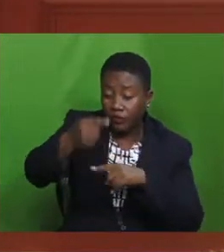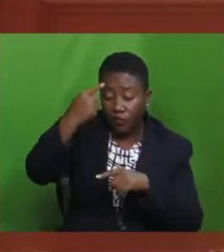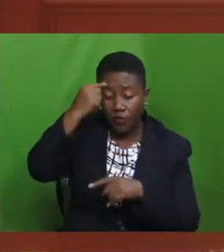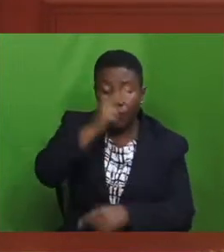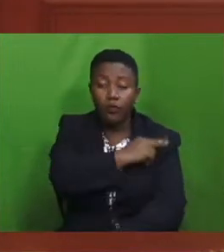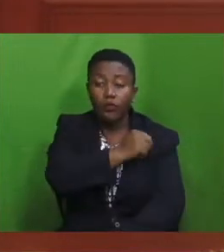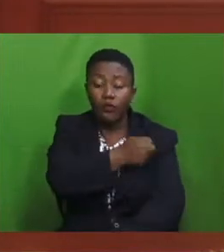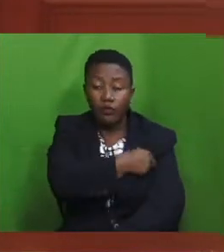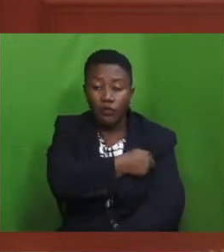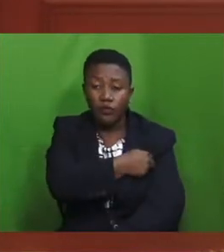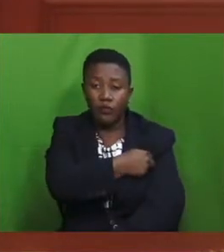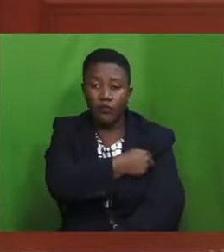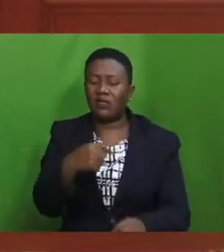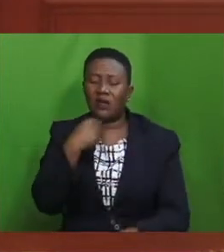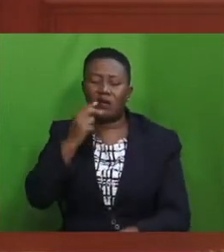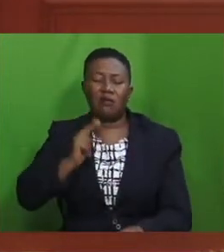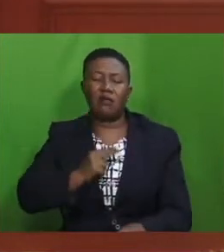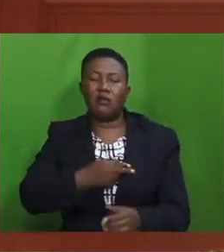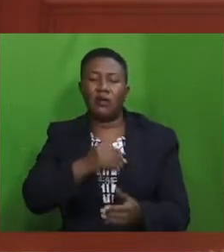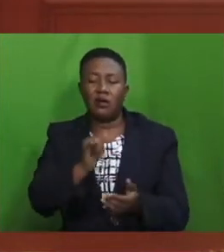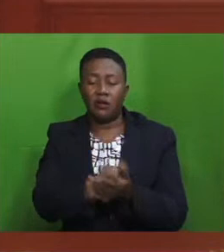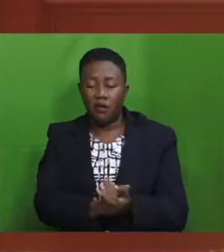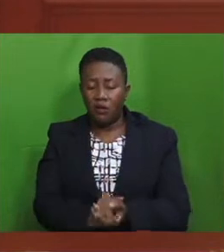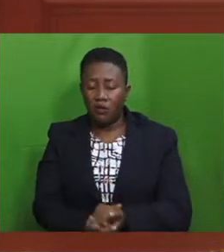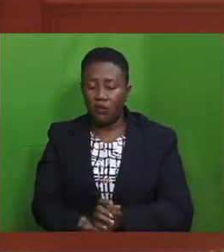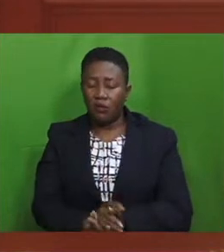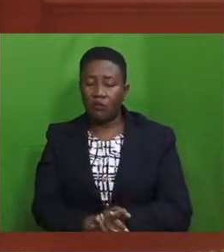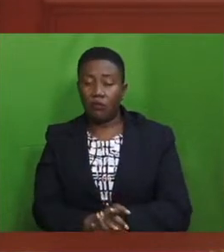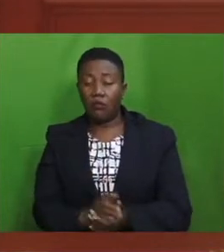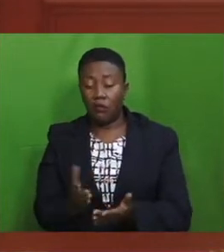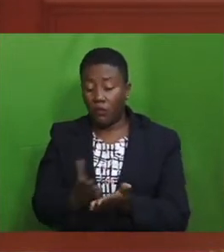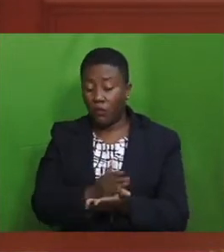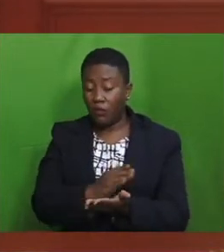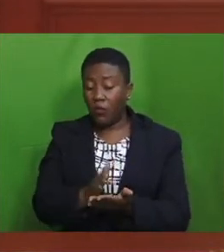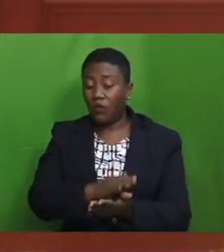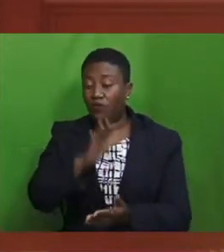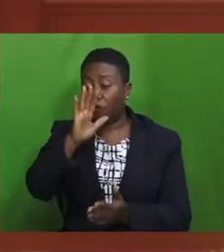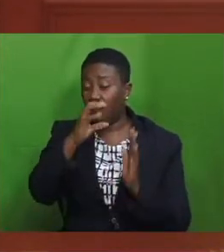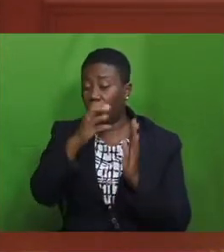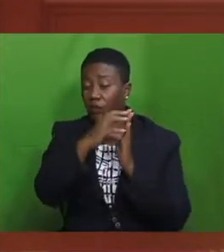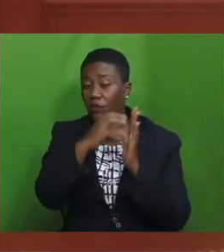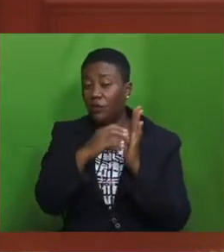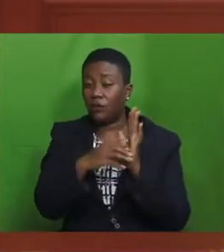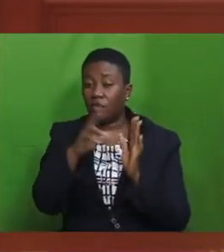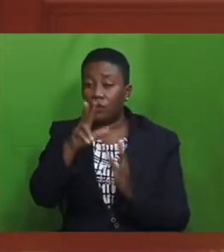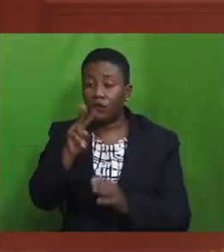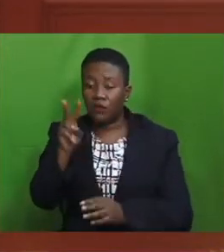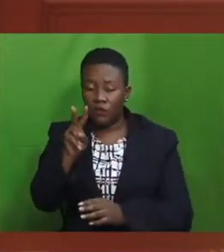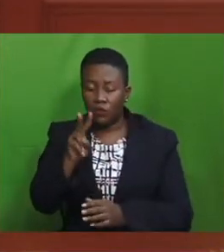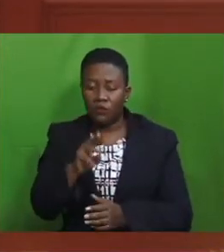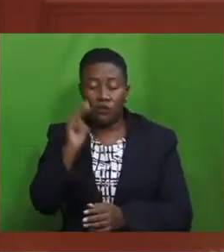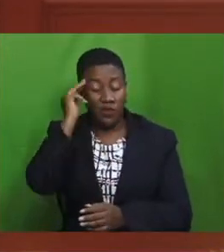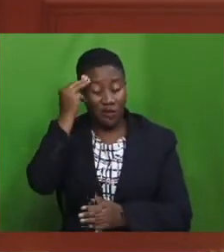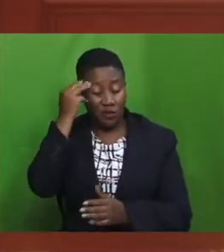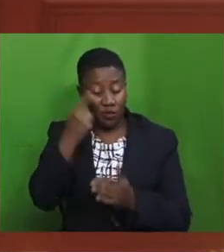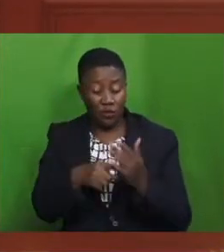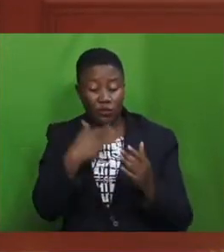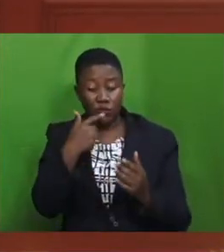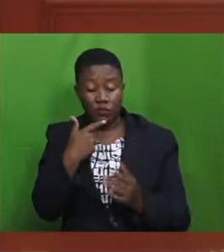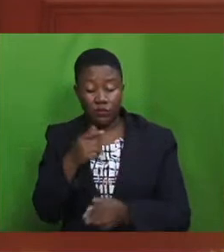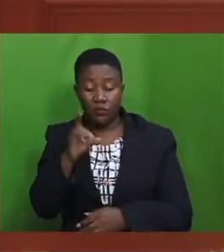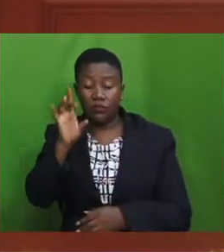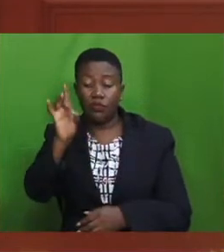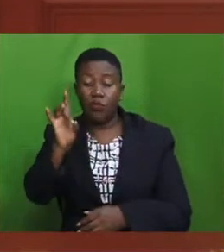it and don't come and report to this page 5. Paragraph 32, this is what the minister had to say. The